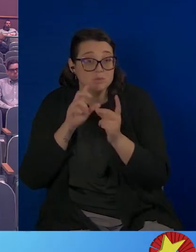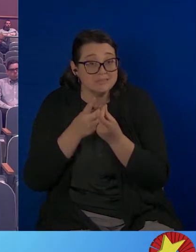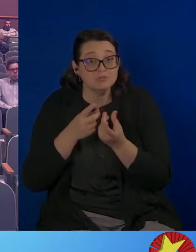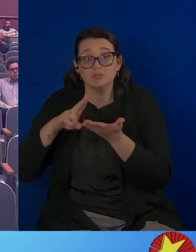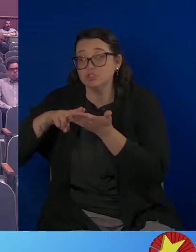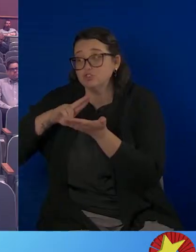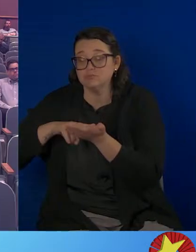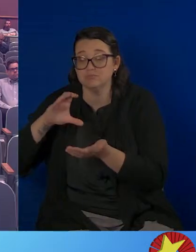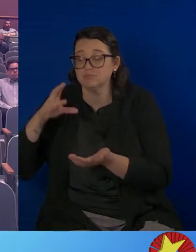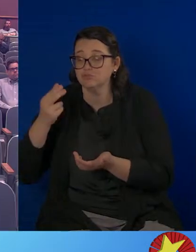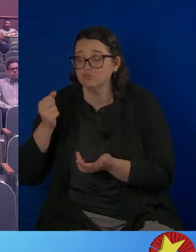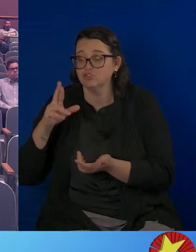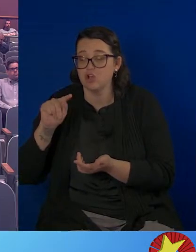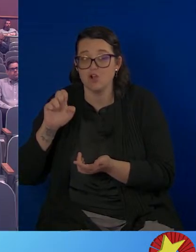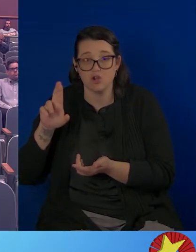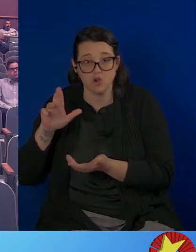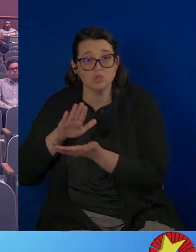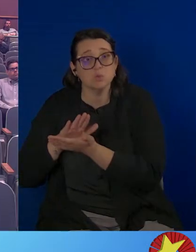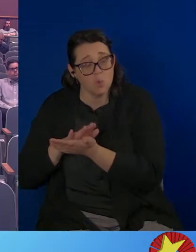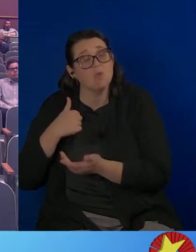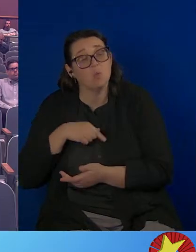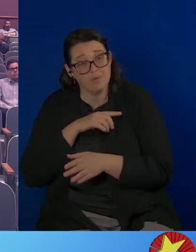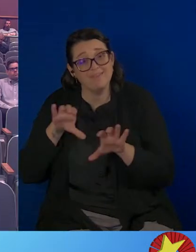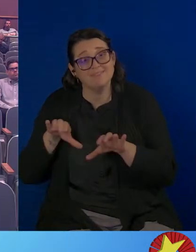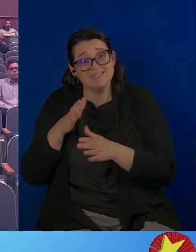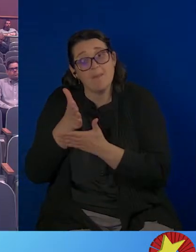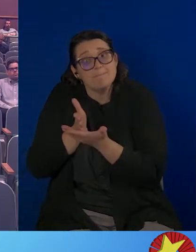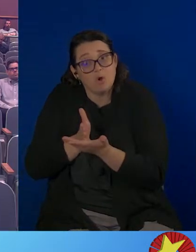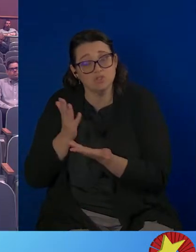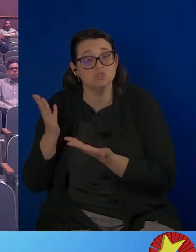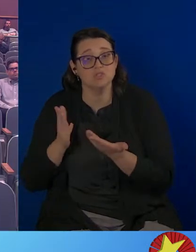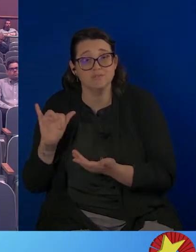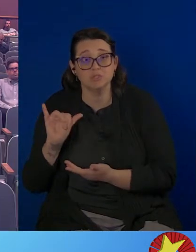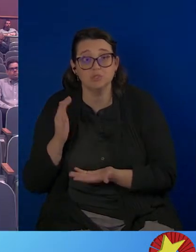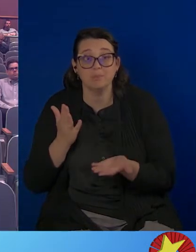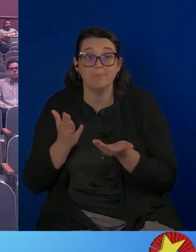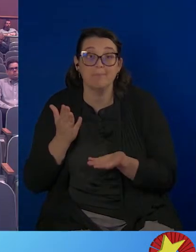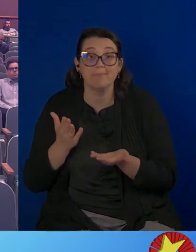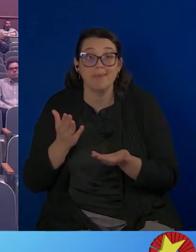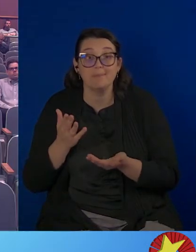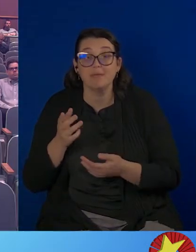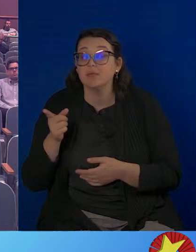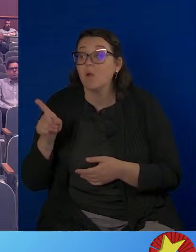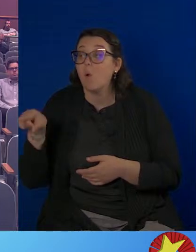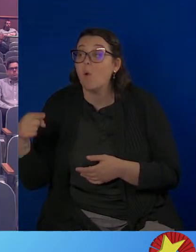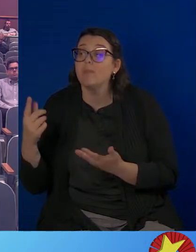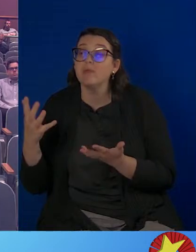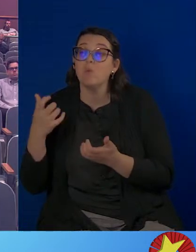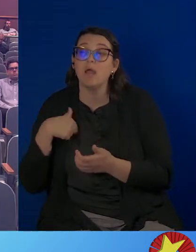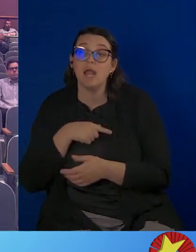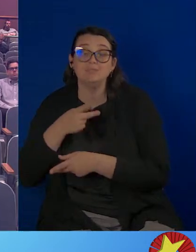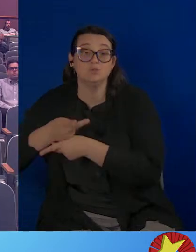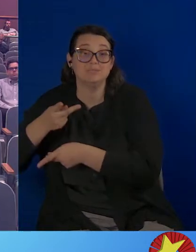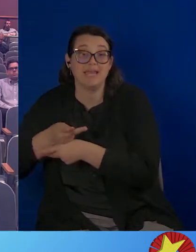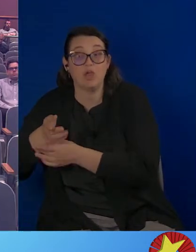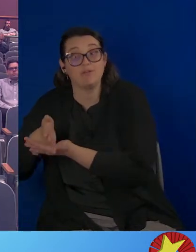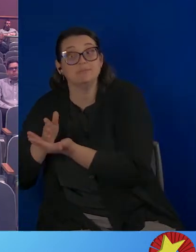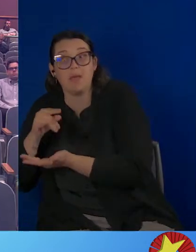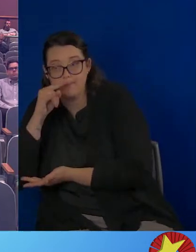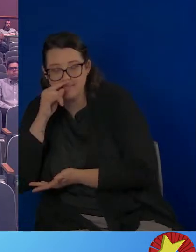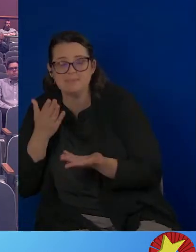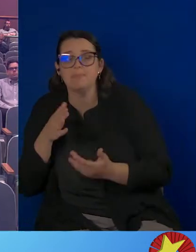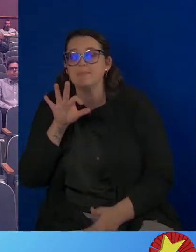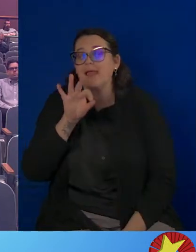we've even done partial services where they might have additional, like they only want us to take certain kids. So they'll have FBC working on